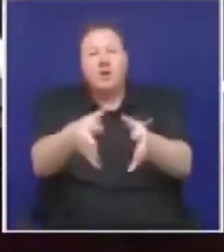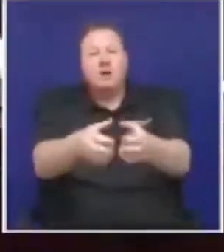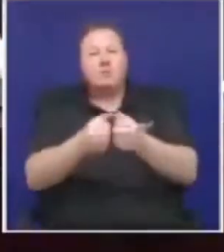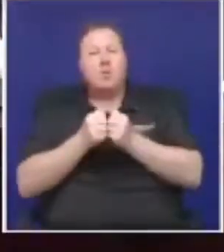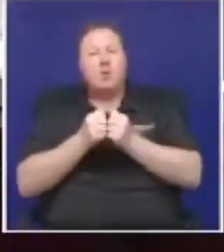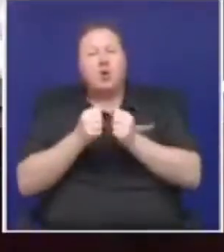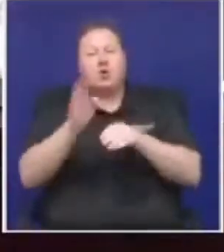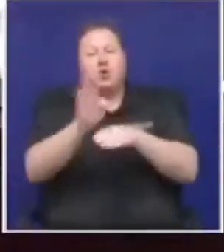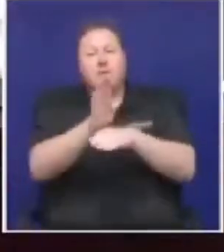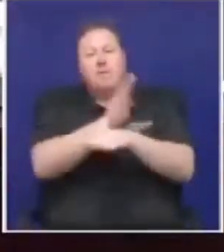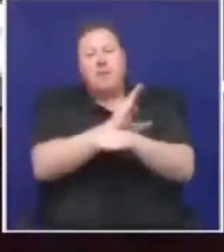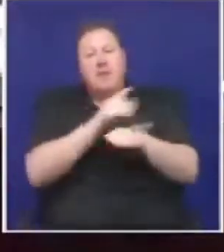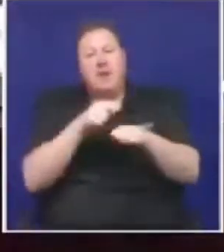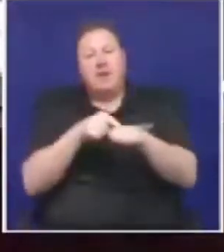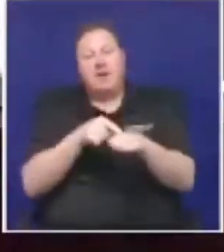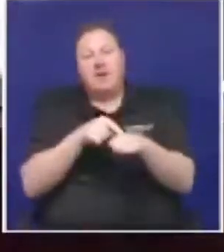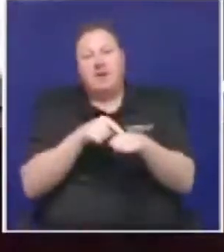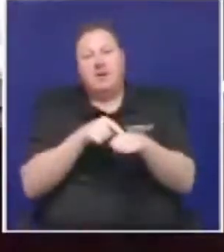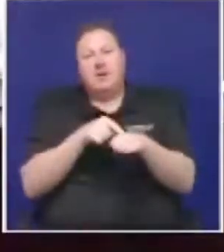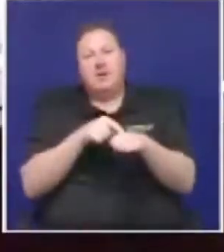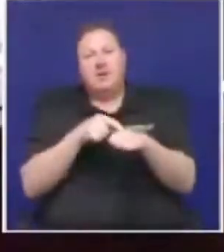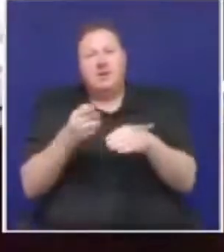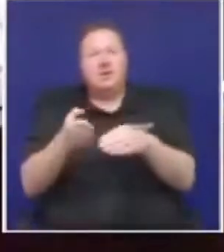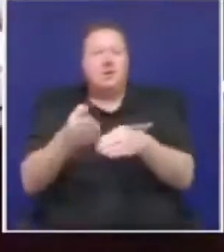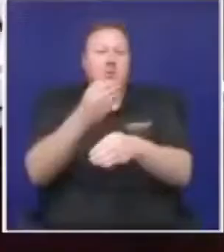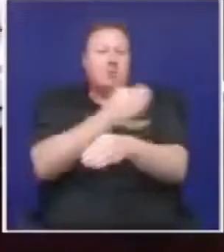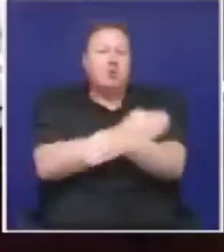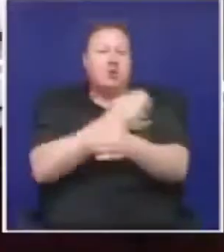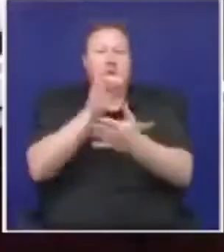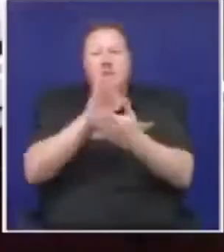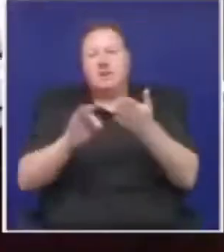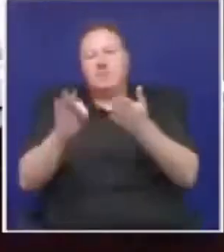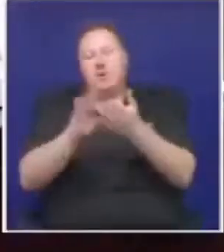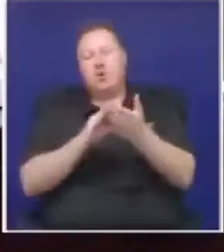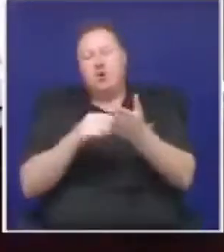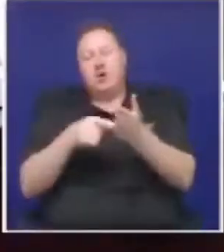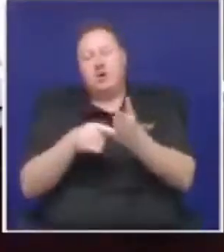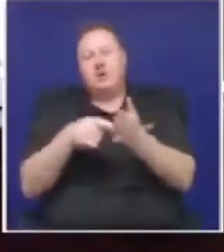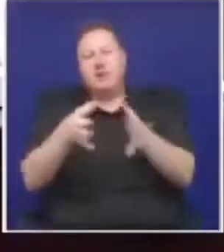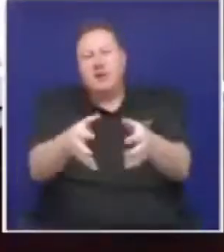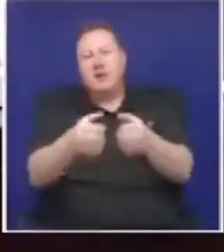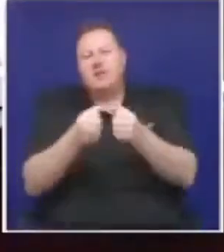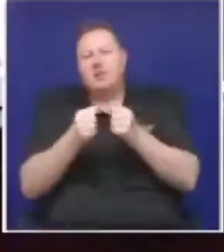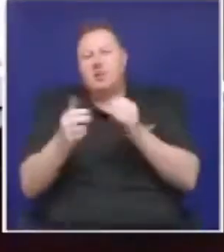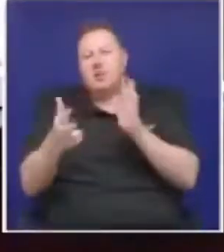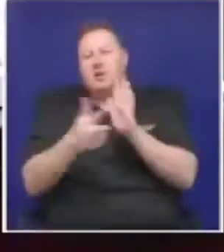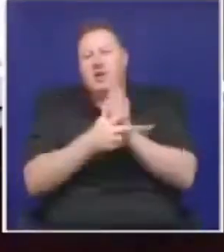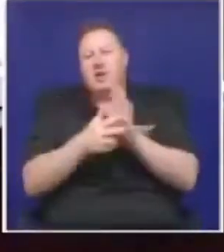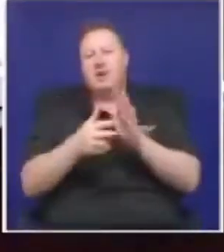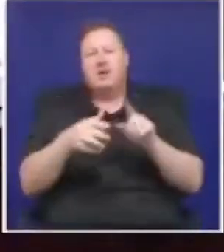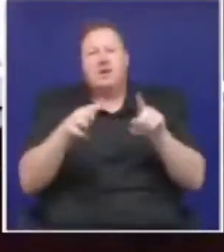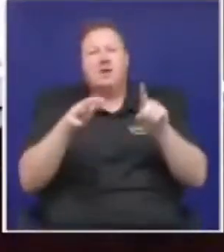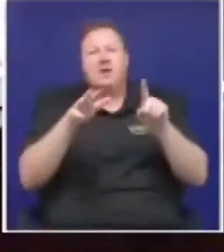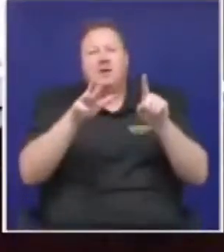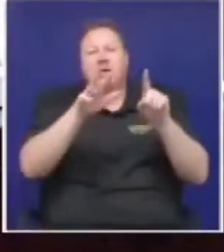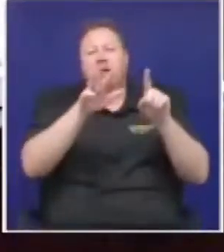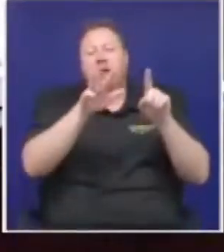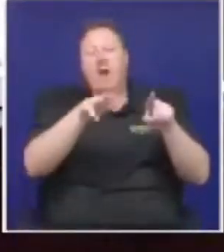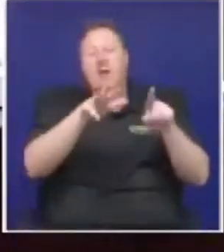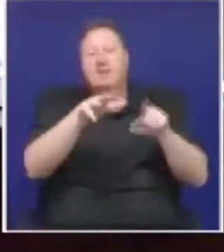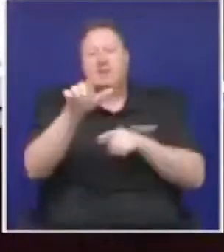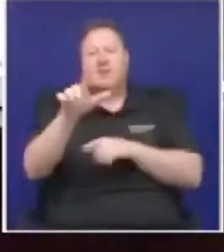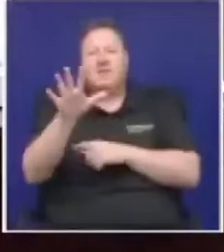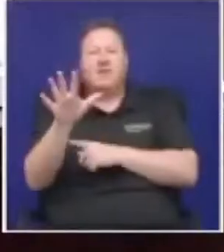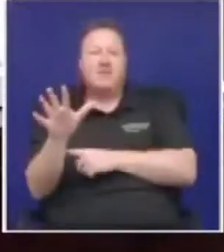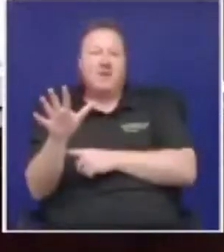Bill, which repeals the Pre-Democratic Expropriation Act of 1975